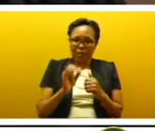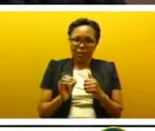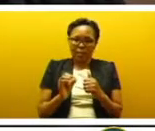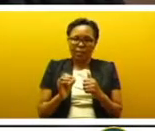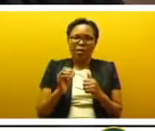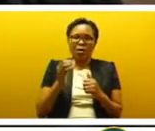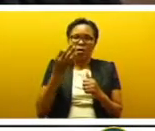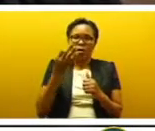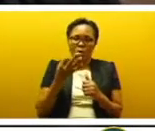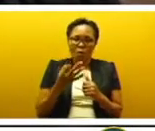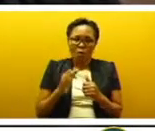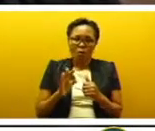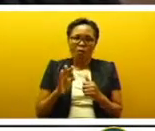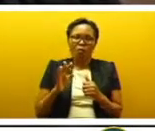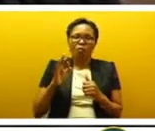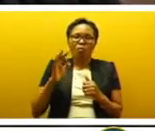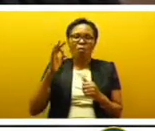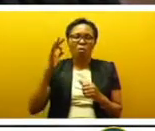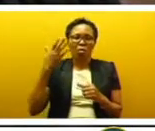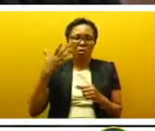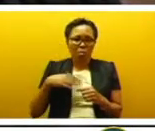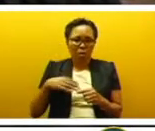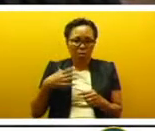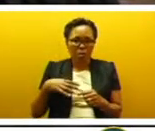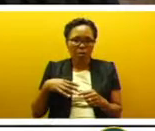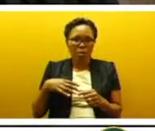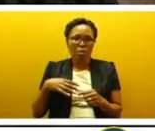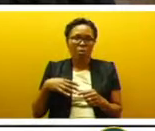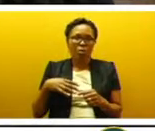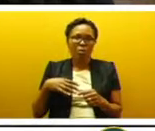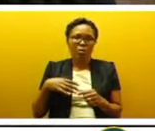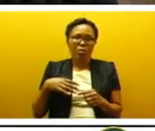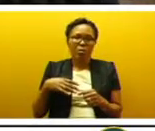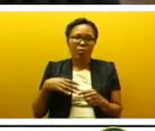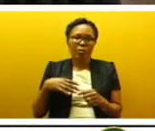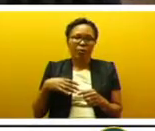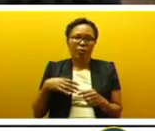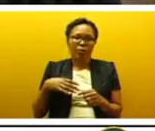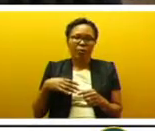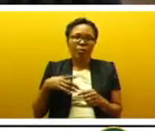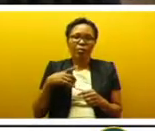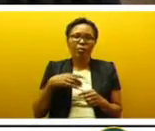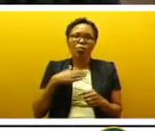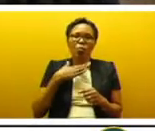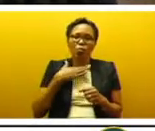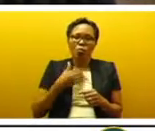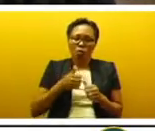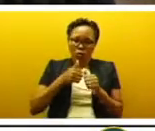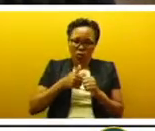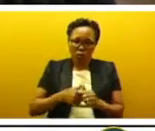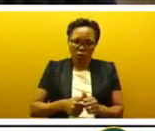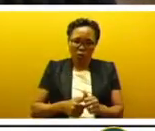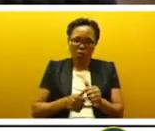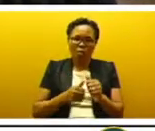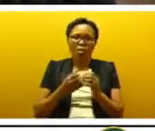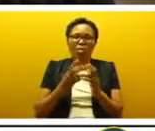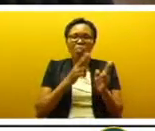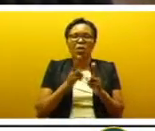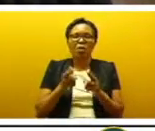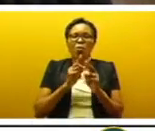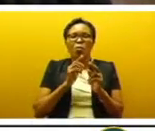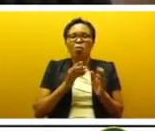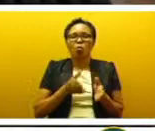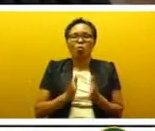of the human population, you want to follow the natural order of things. You